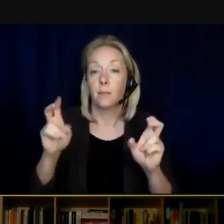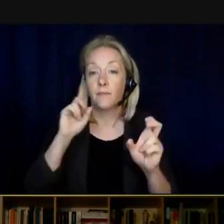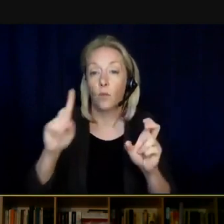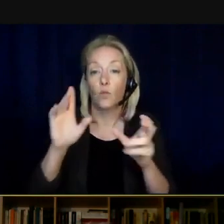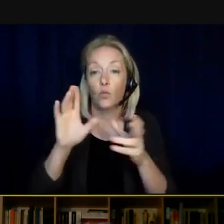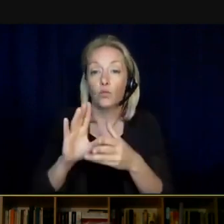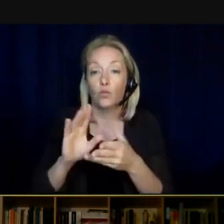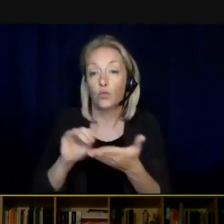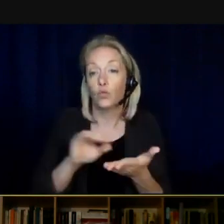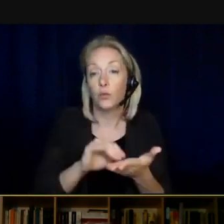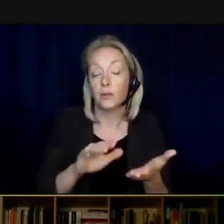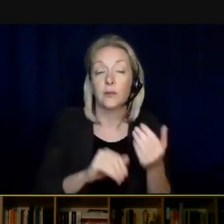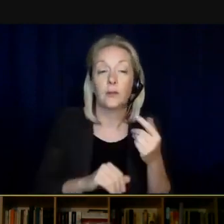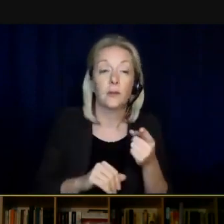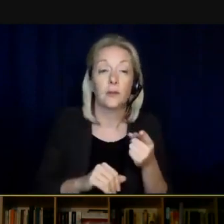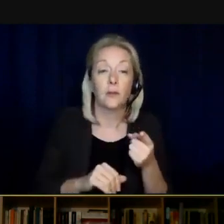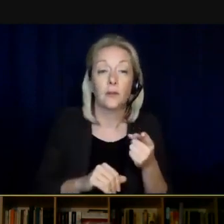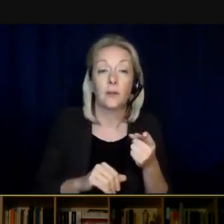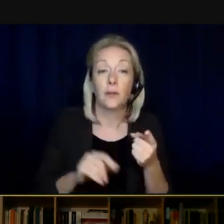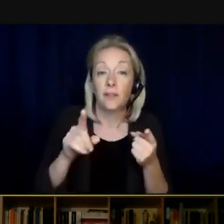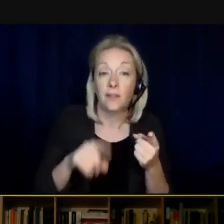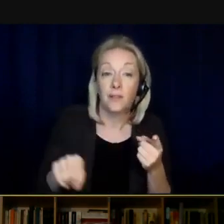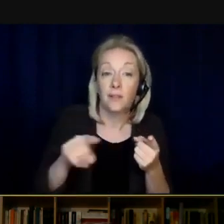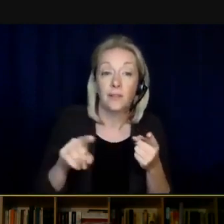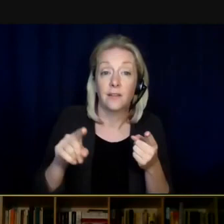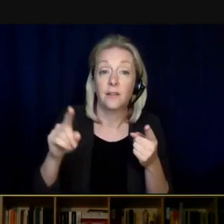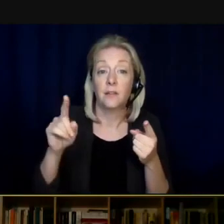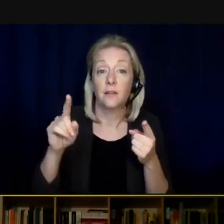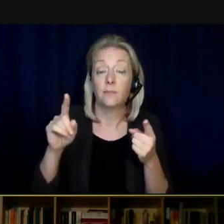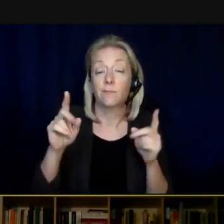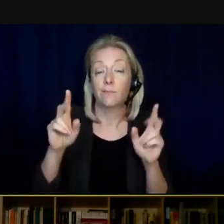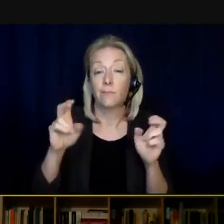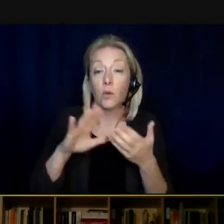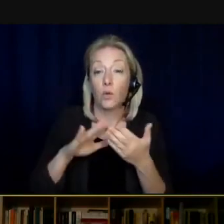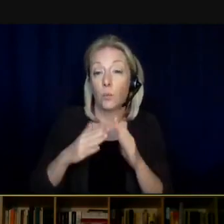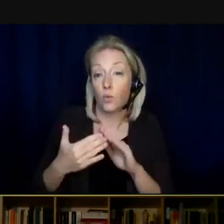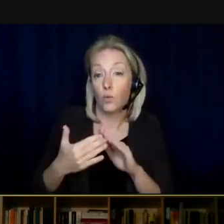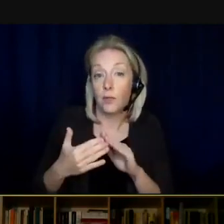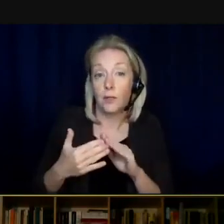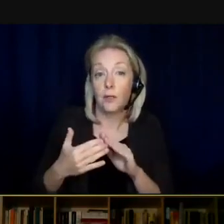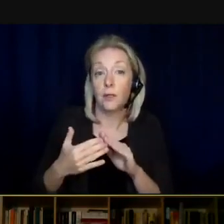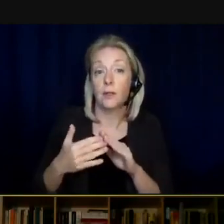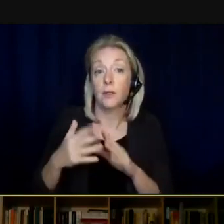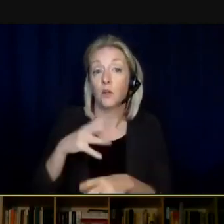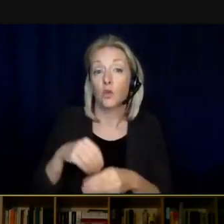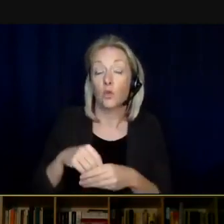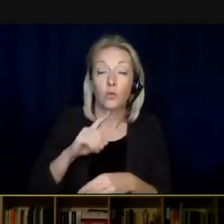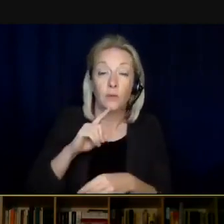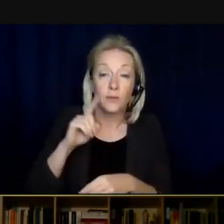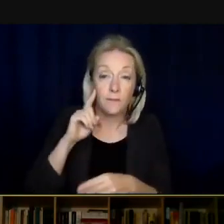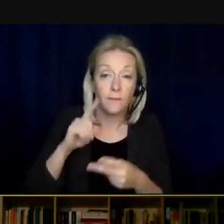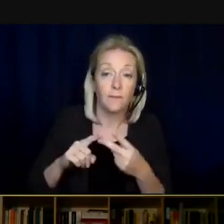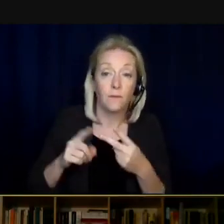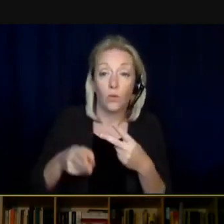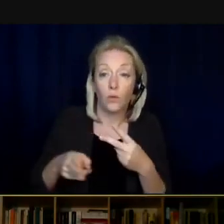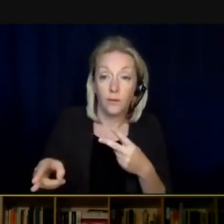created an entire community that has deaf, hard of hearing, and hearing